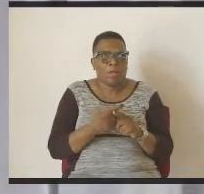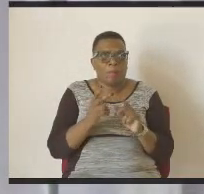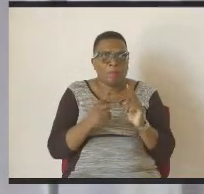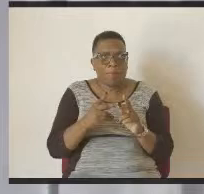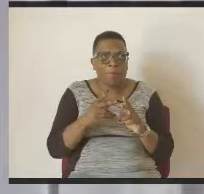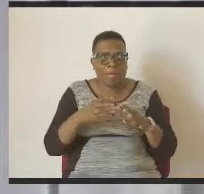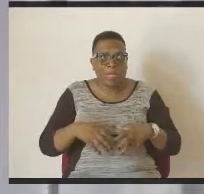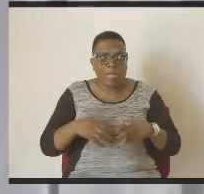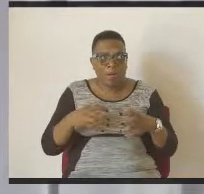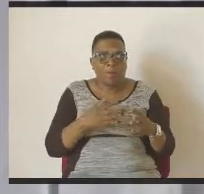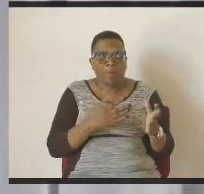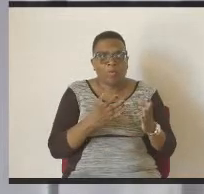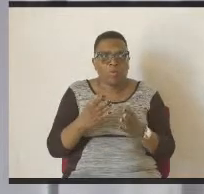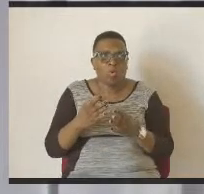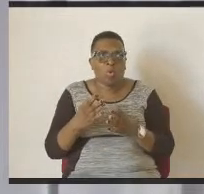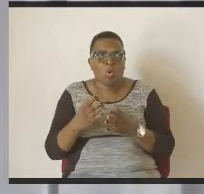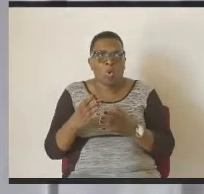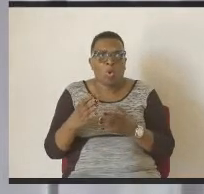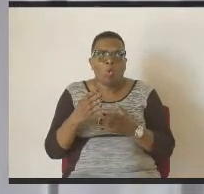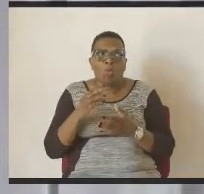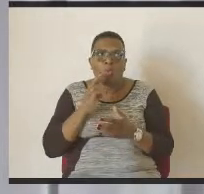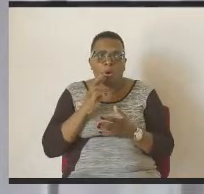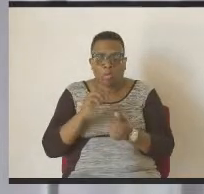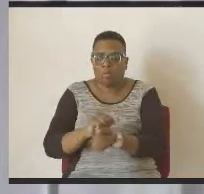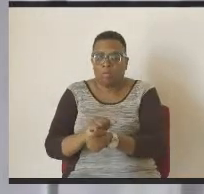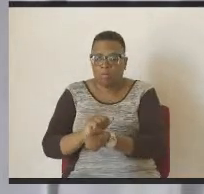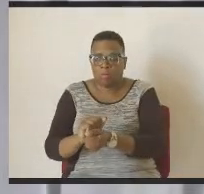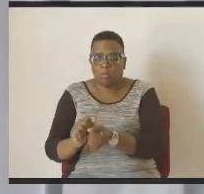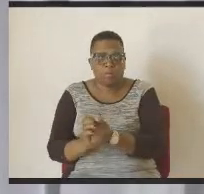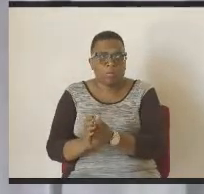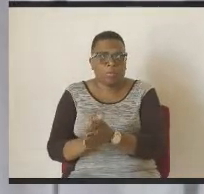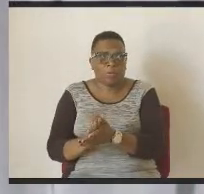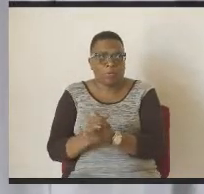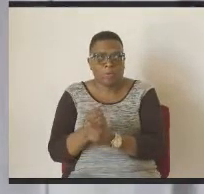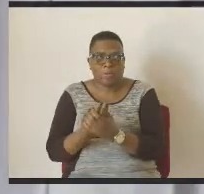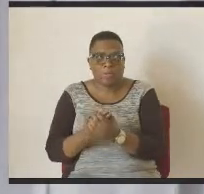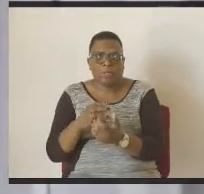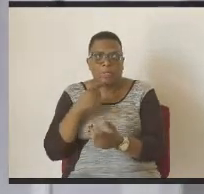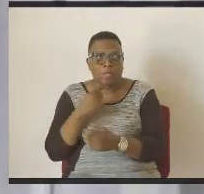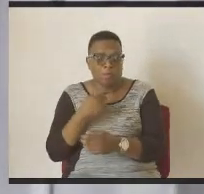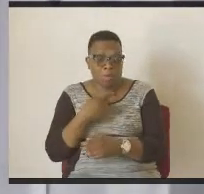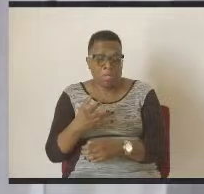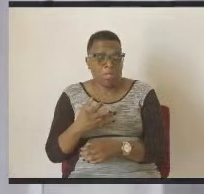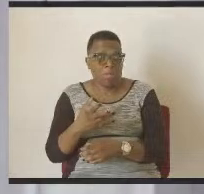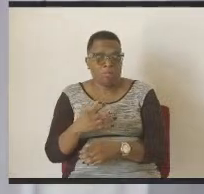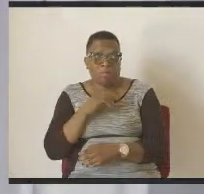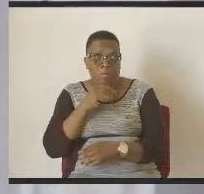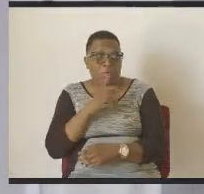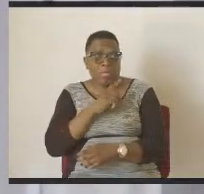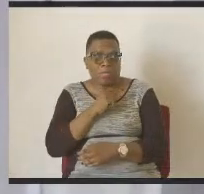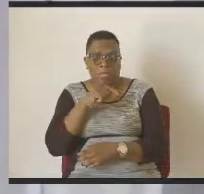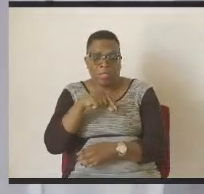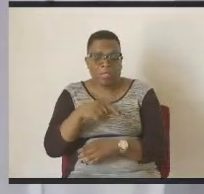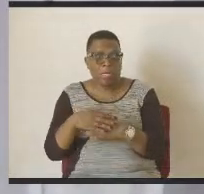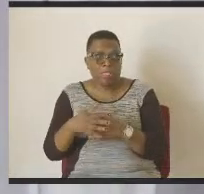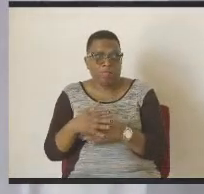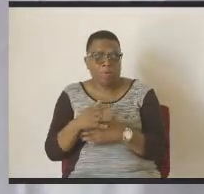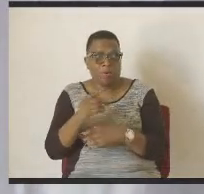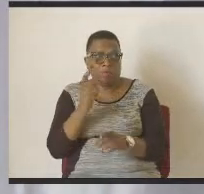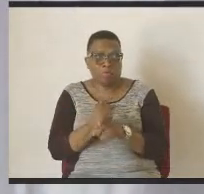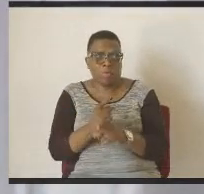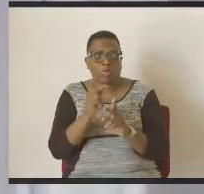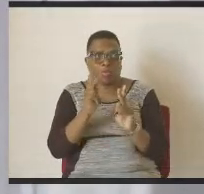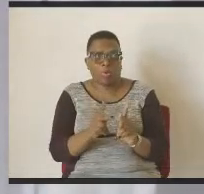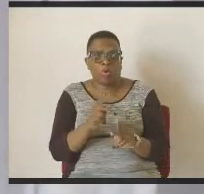took water and washed his hands before the multitude, saying, I am innocent of the blood of this just person.